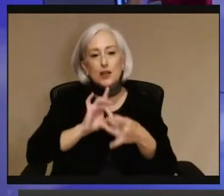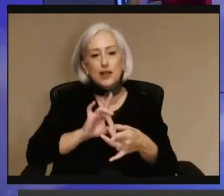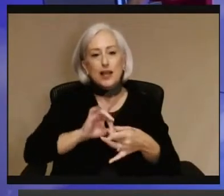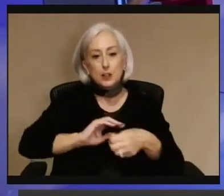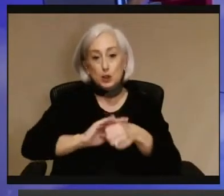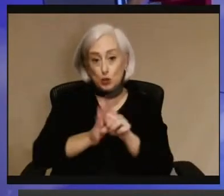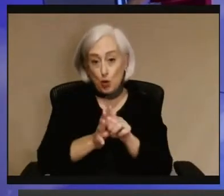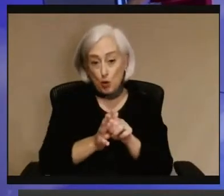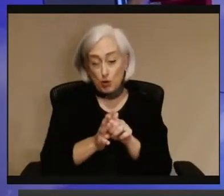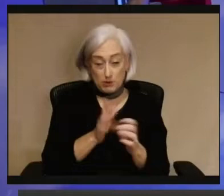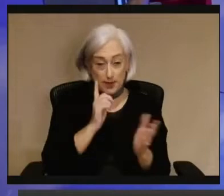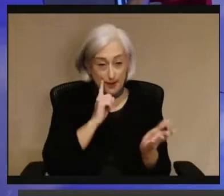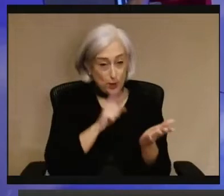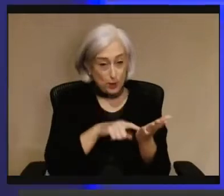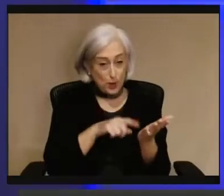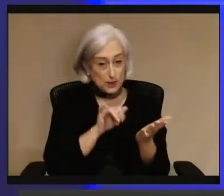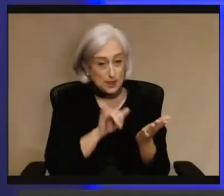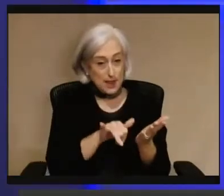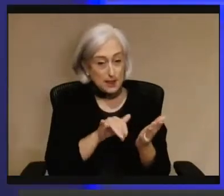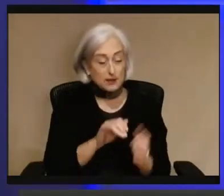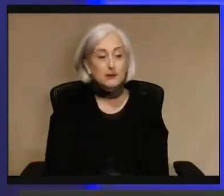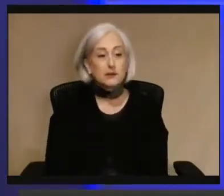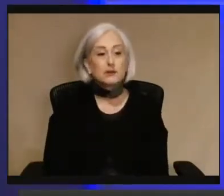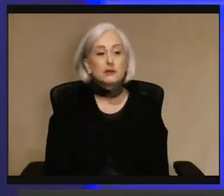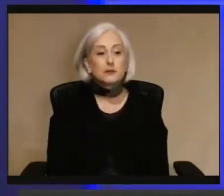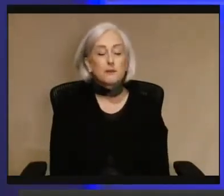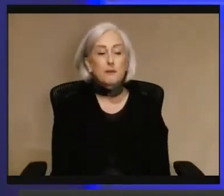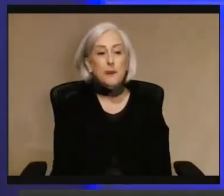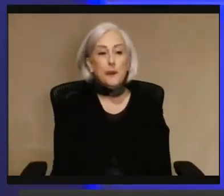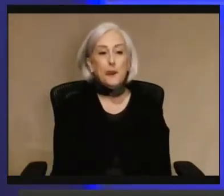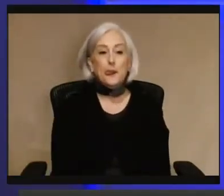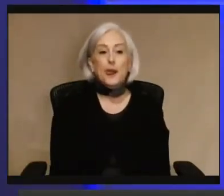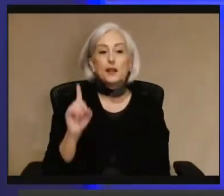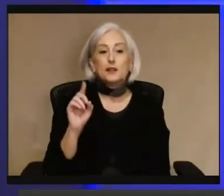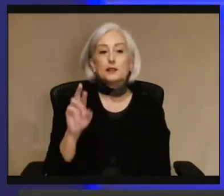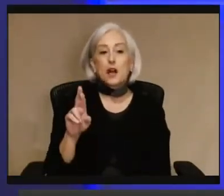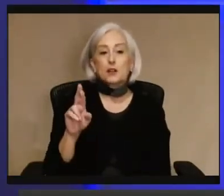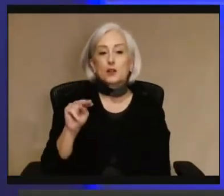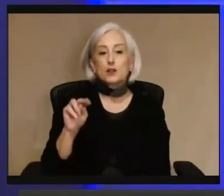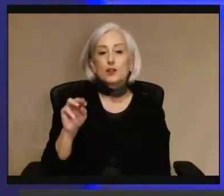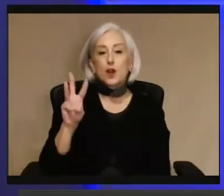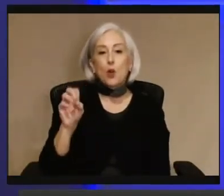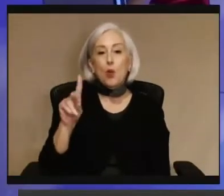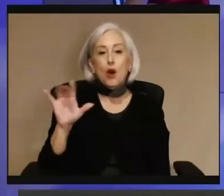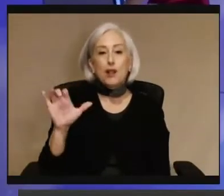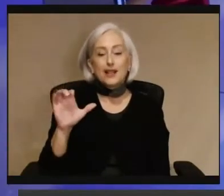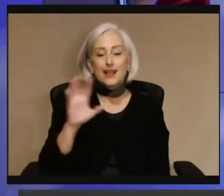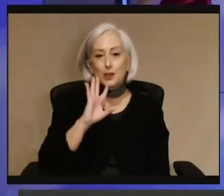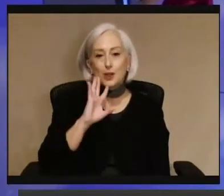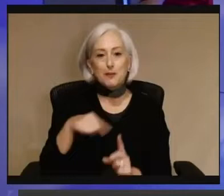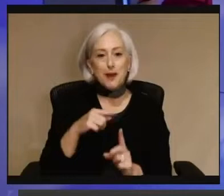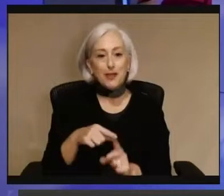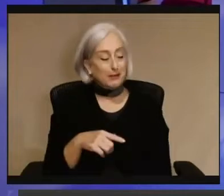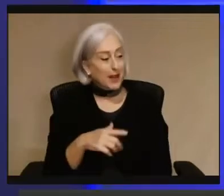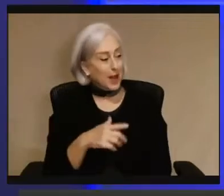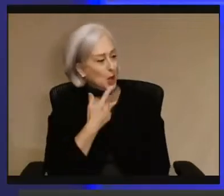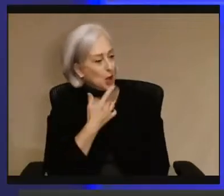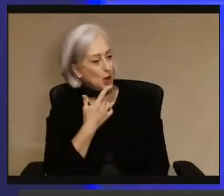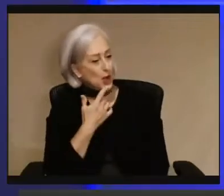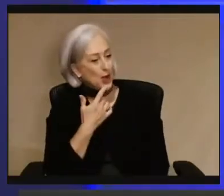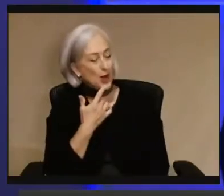observed? I think, and Dr. Nawalna can touch on this too. Like, I was like, no, good luck. You got this one. Yeah,